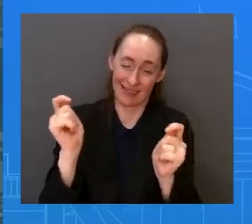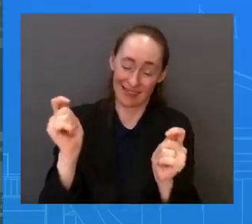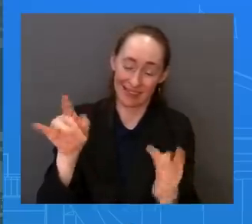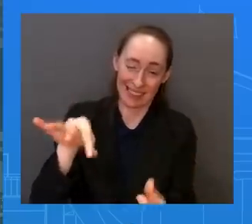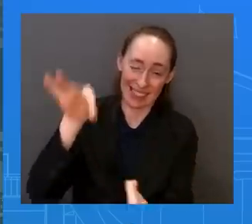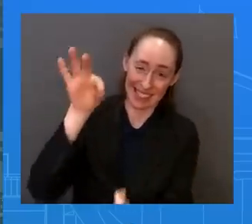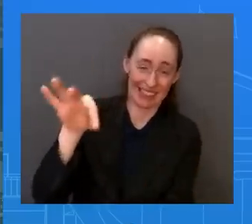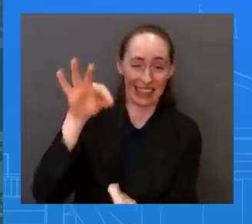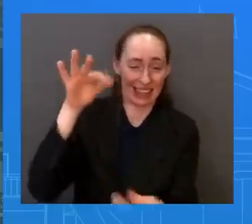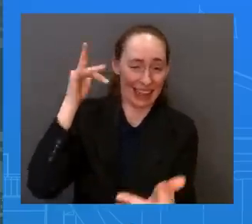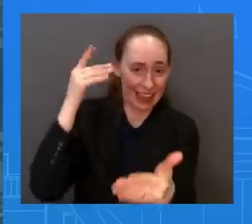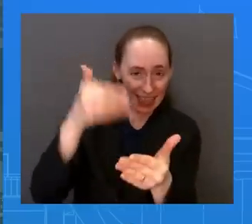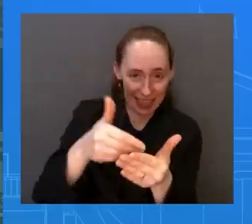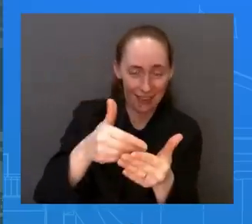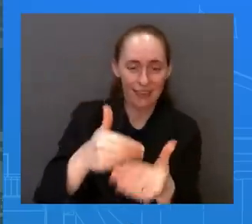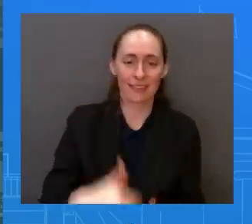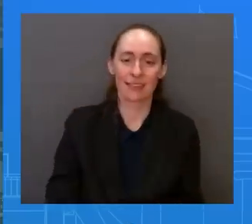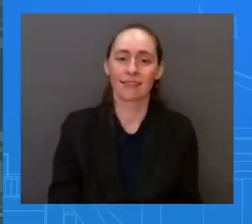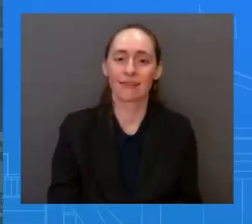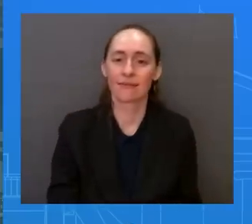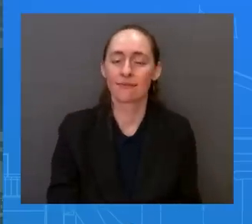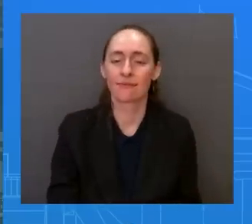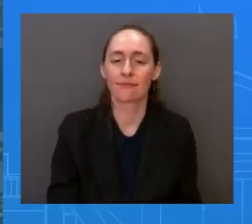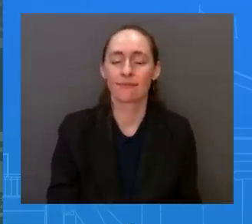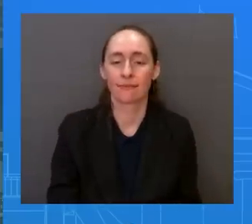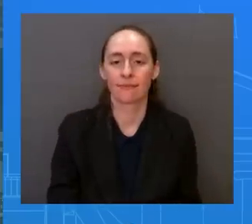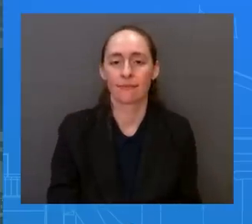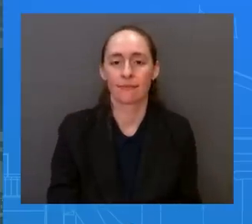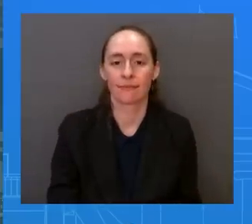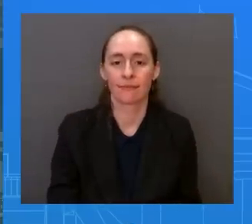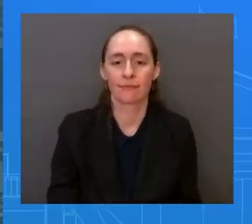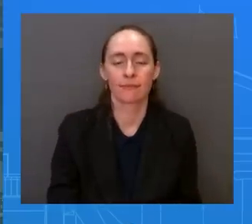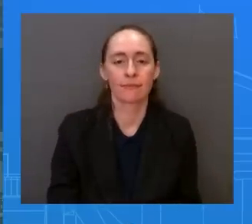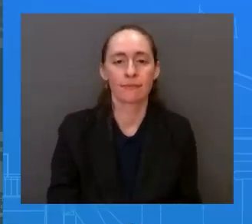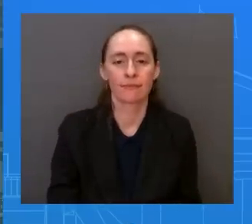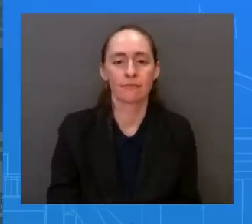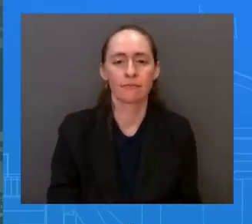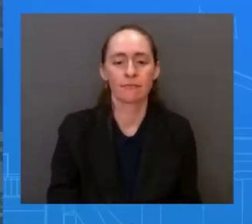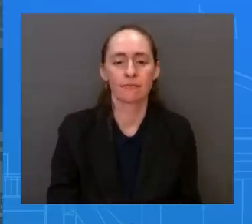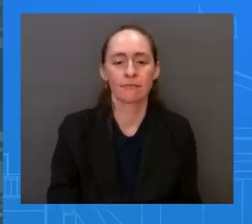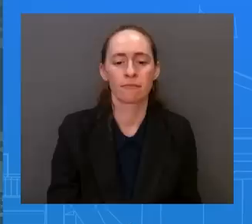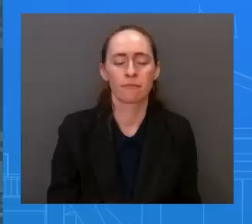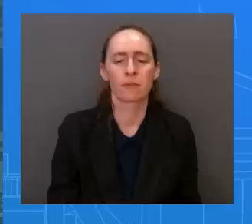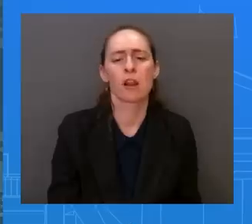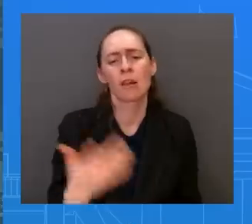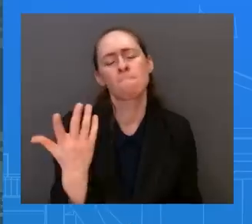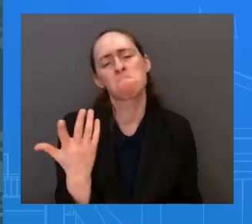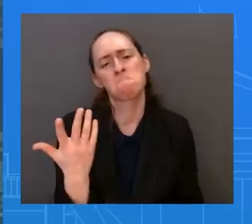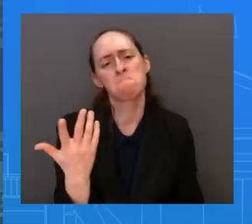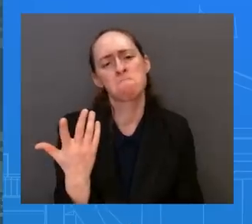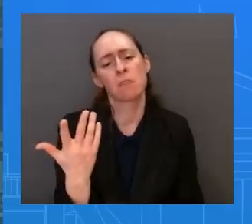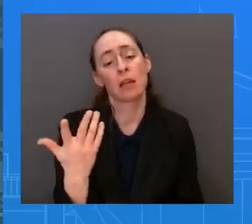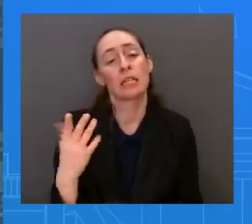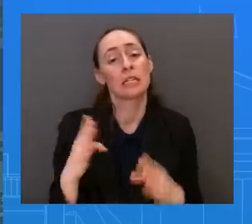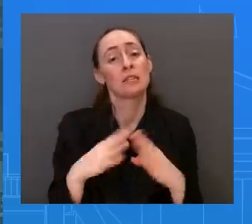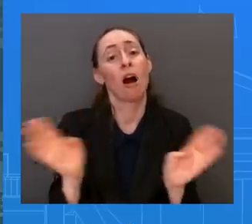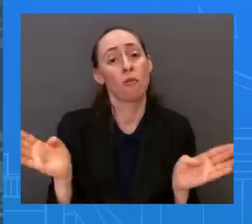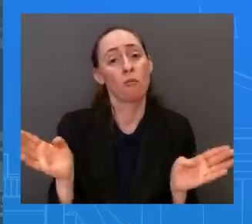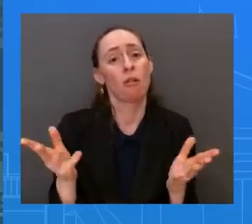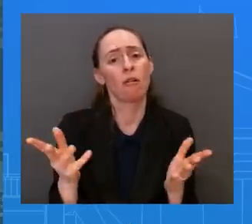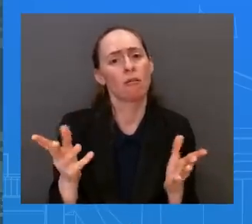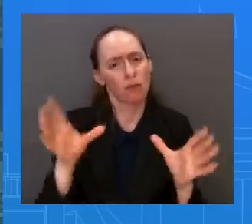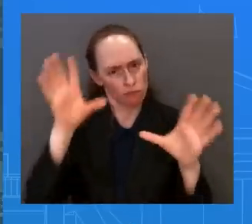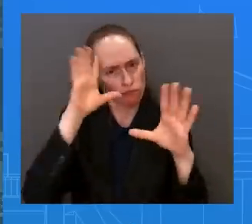say more generally, or actually speaking to your question about Camp David, the president was accompanied by several of his senior aides.